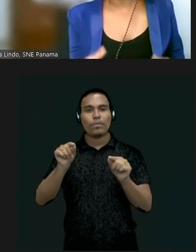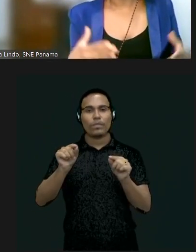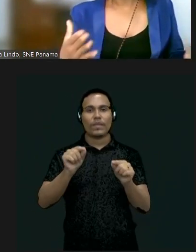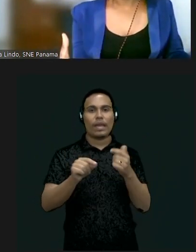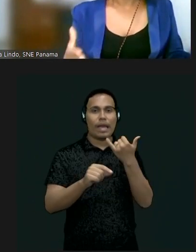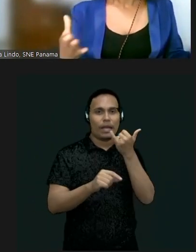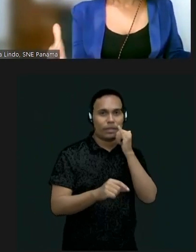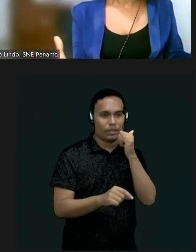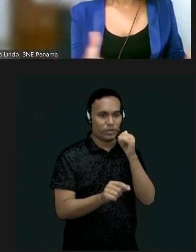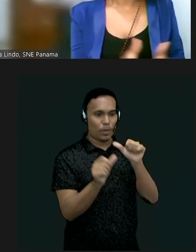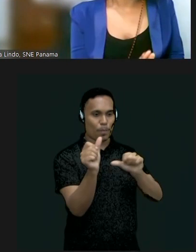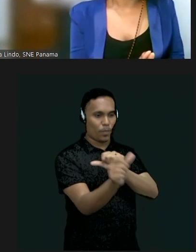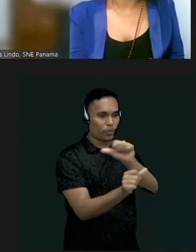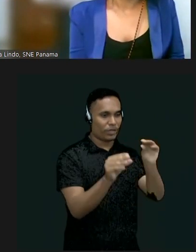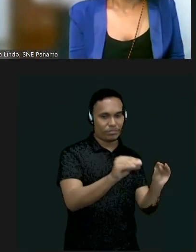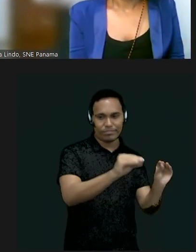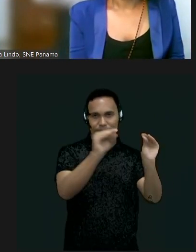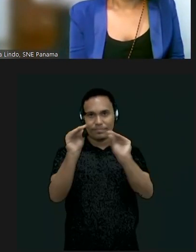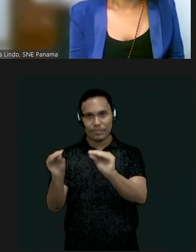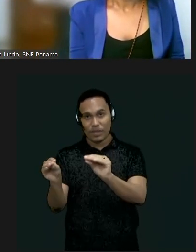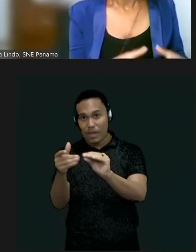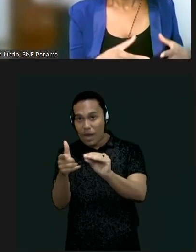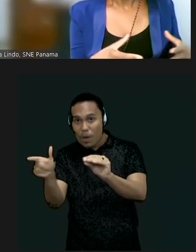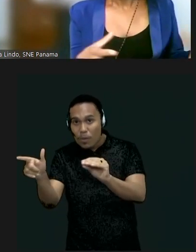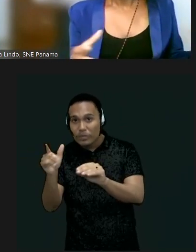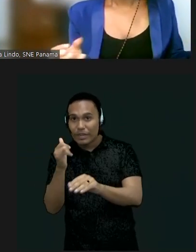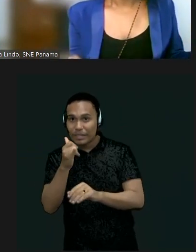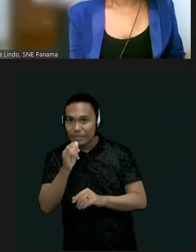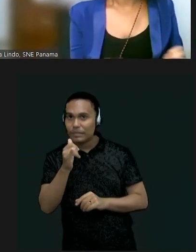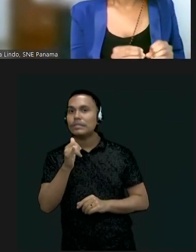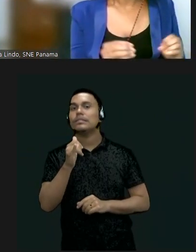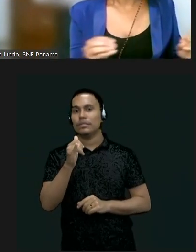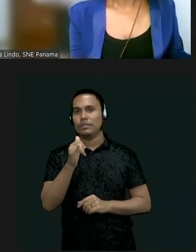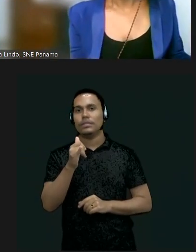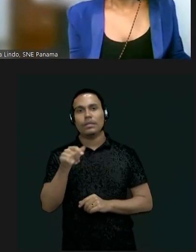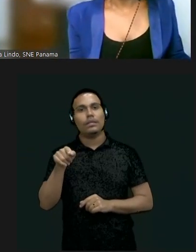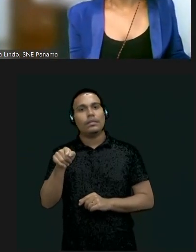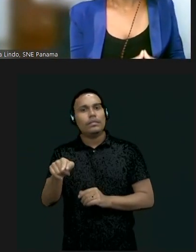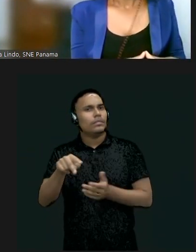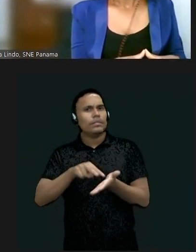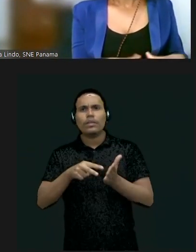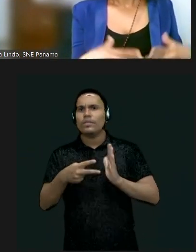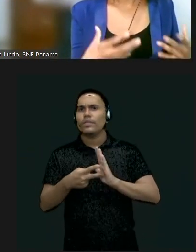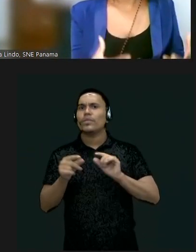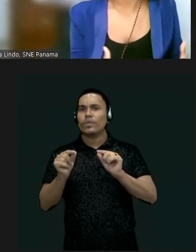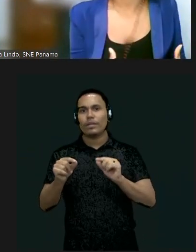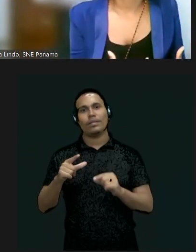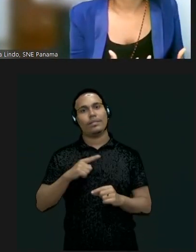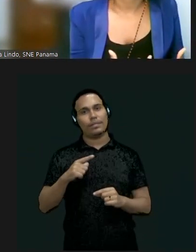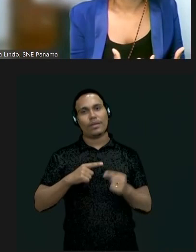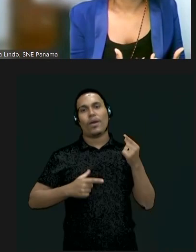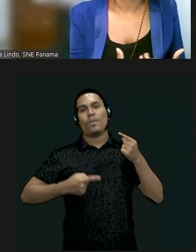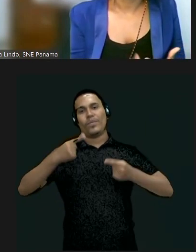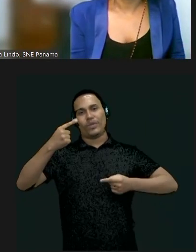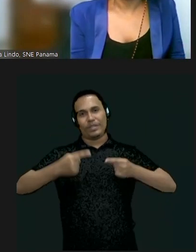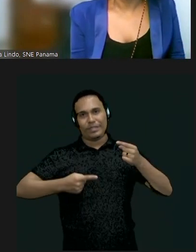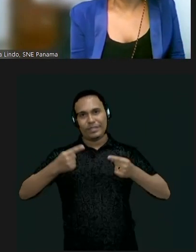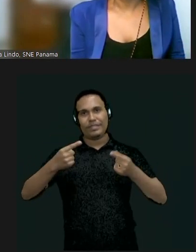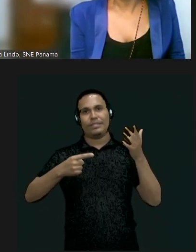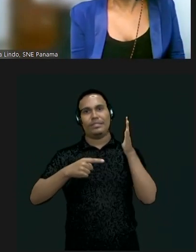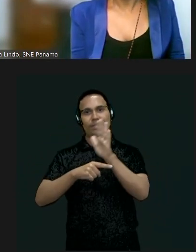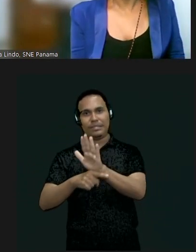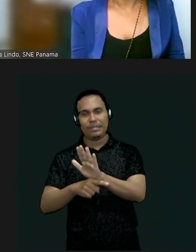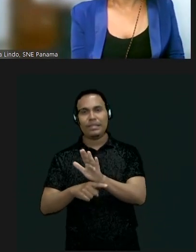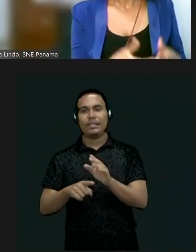energy transition, we have to acknowledge that we are talking also about the measures, the policies,